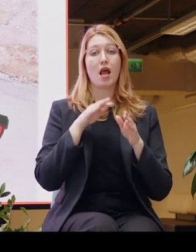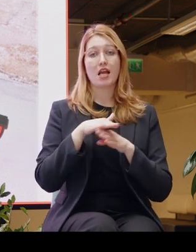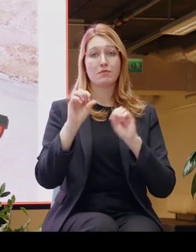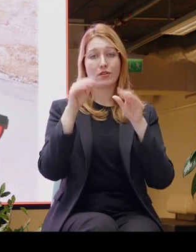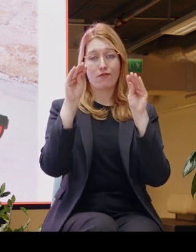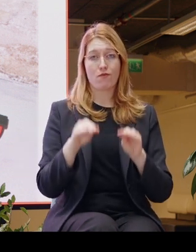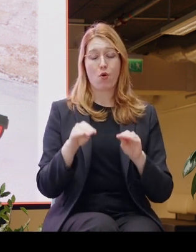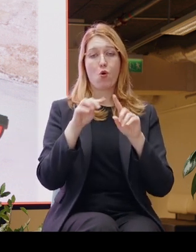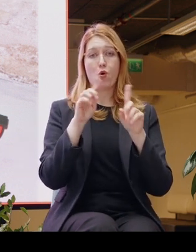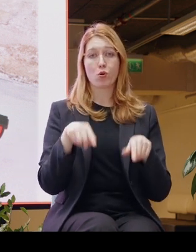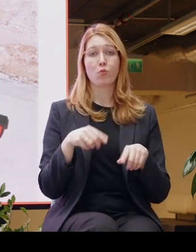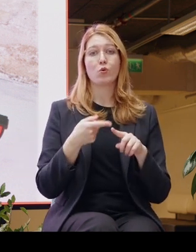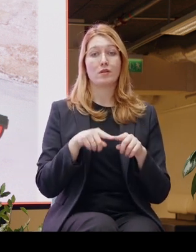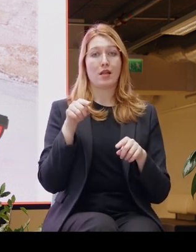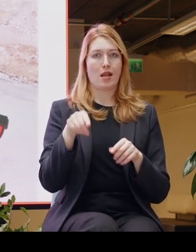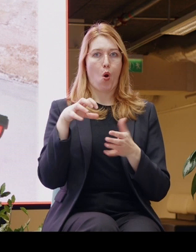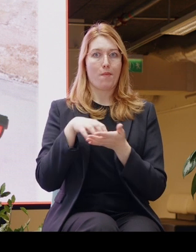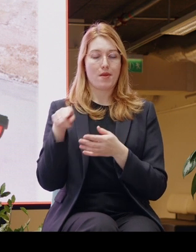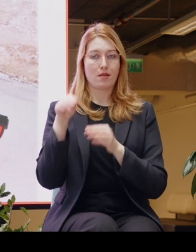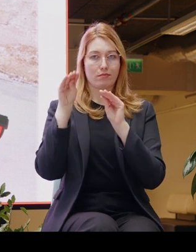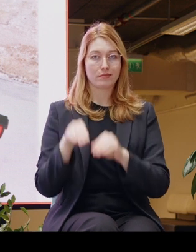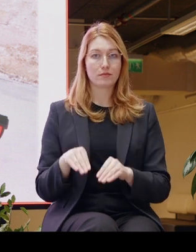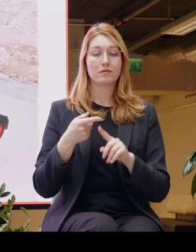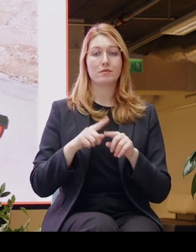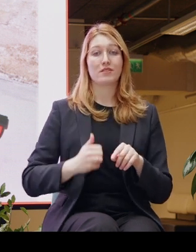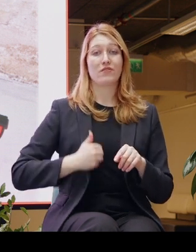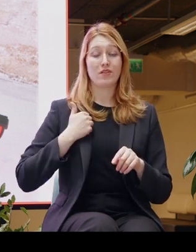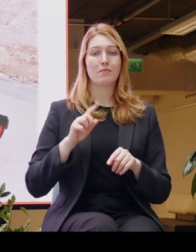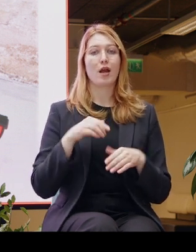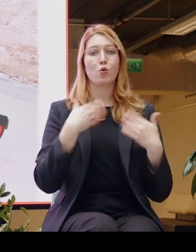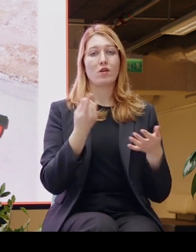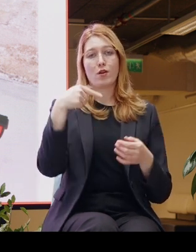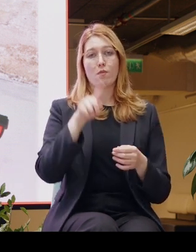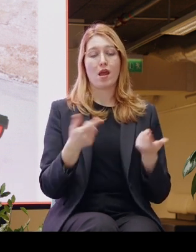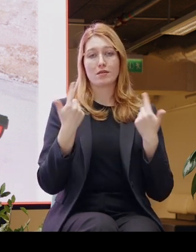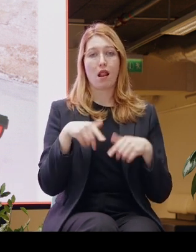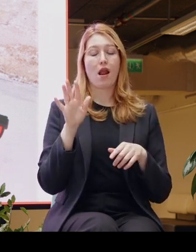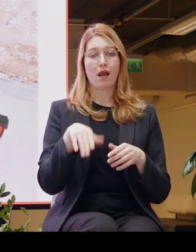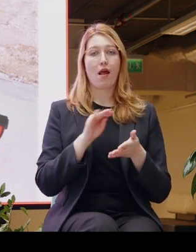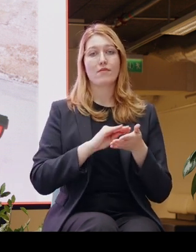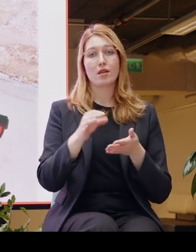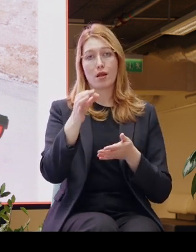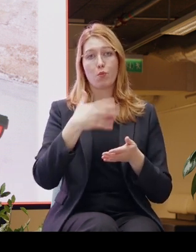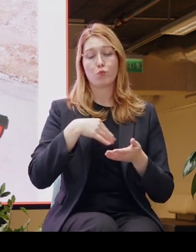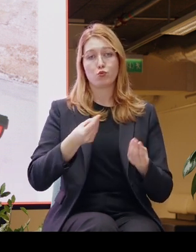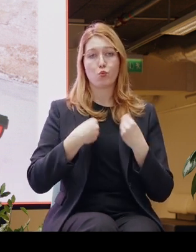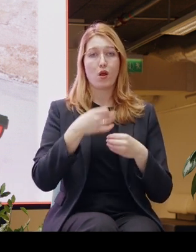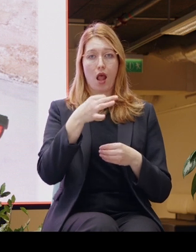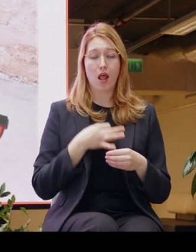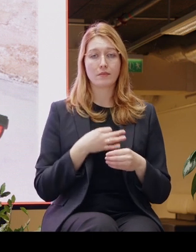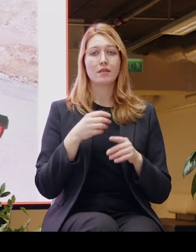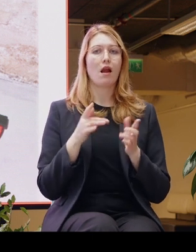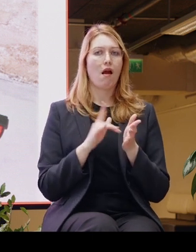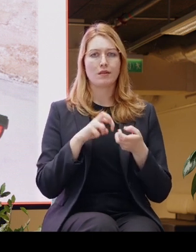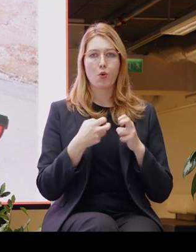fill up on the object, and the company has up to 1 month to give us the feedback if there was any problems, what cannot